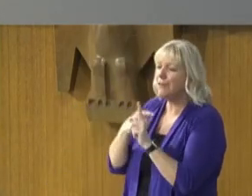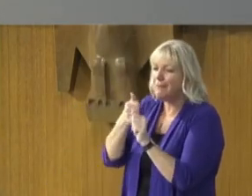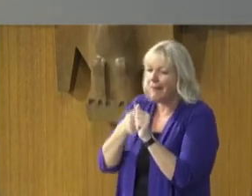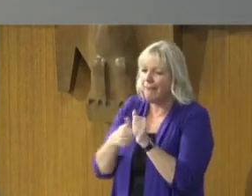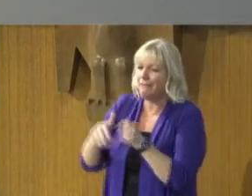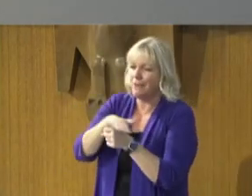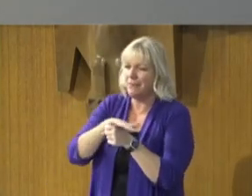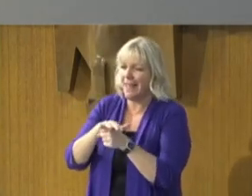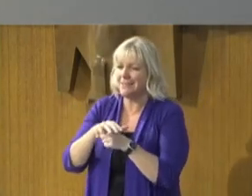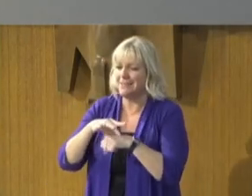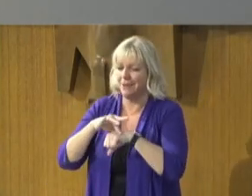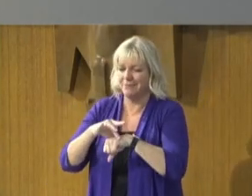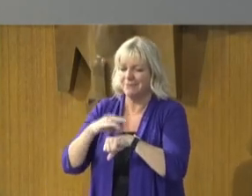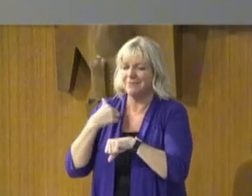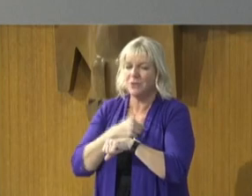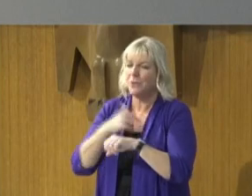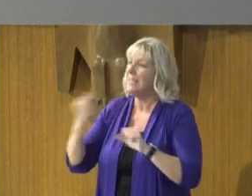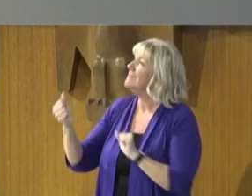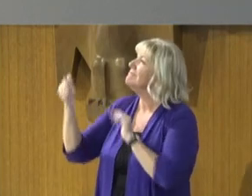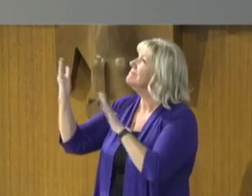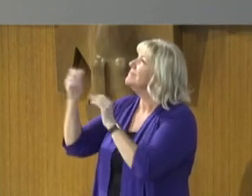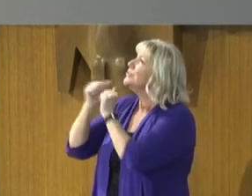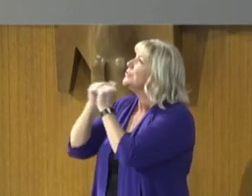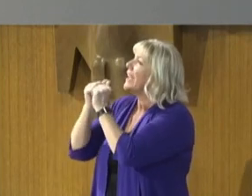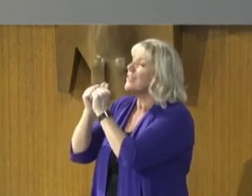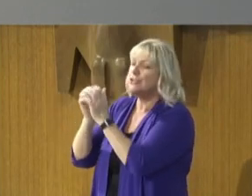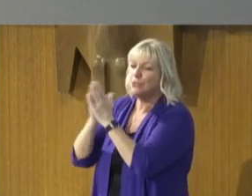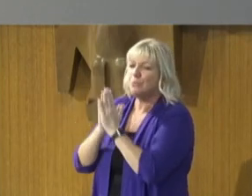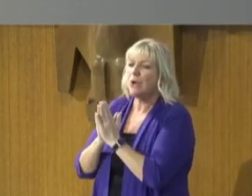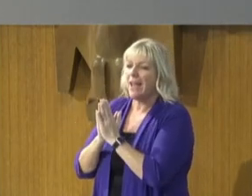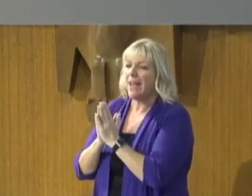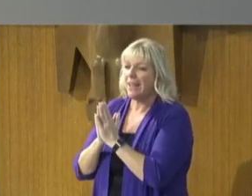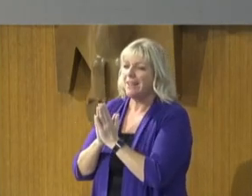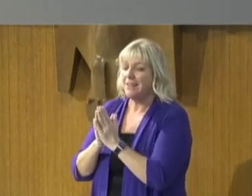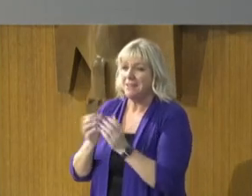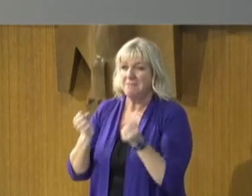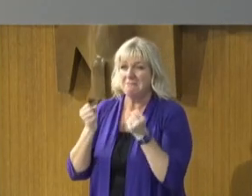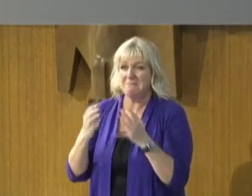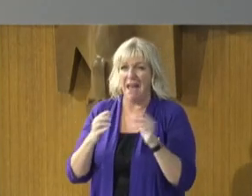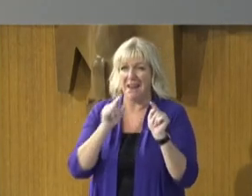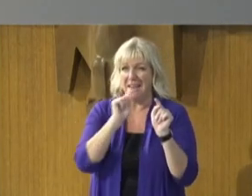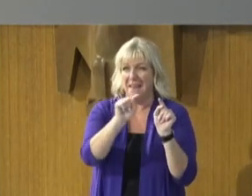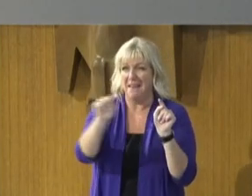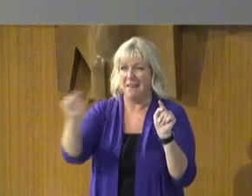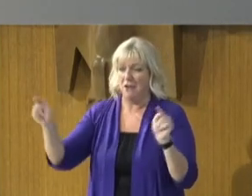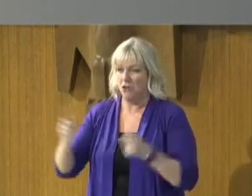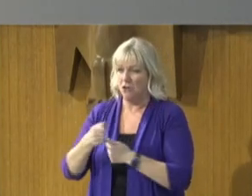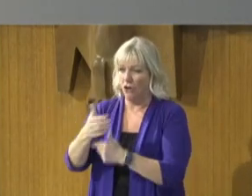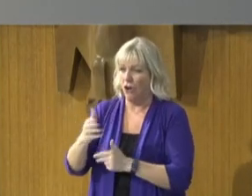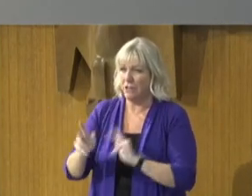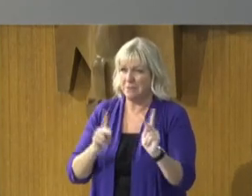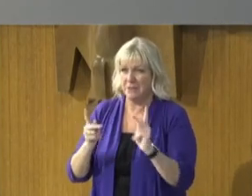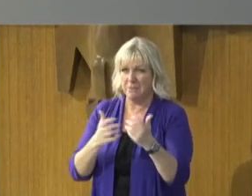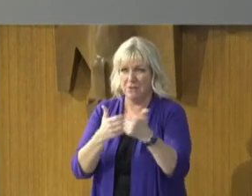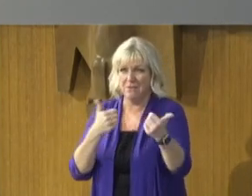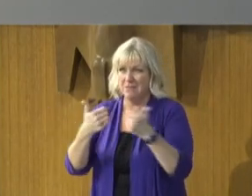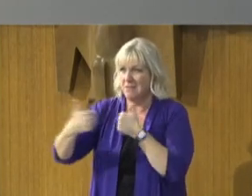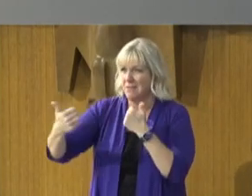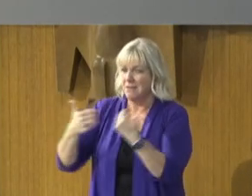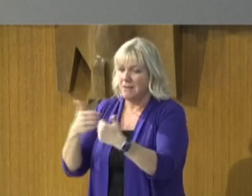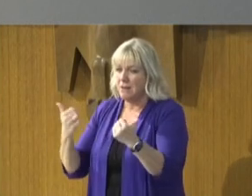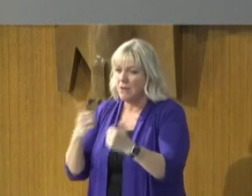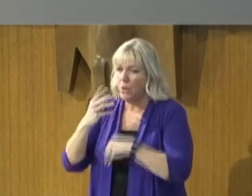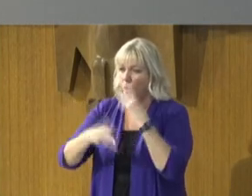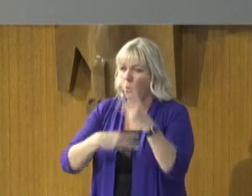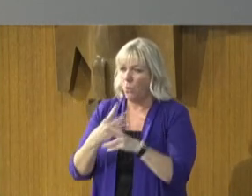planet, we turn to you together to pray. In the midst of the forces which would separate us, in a world torn apart